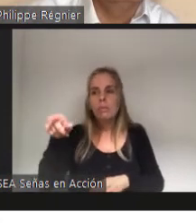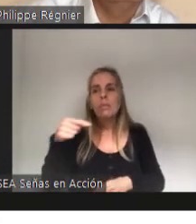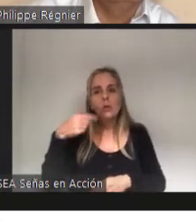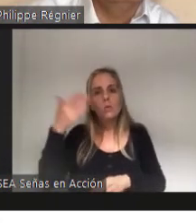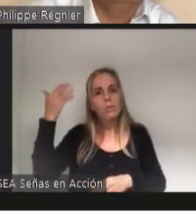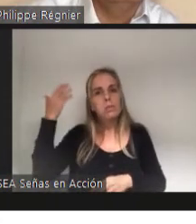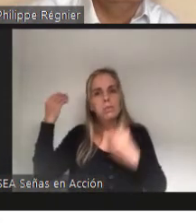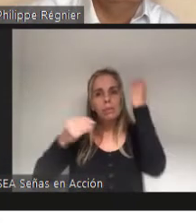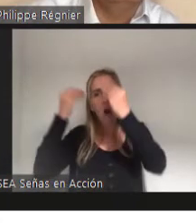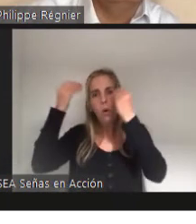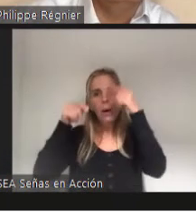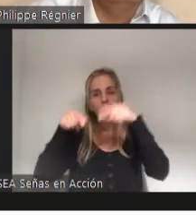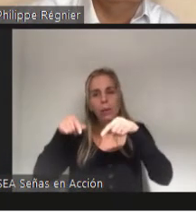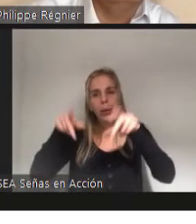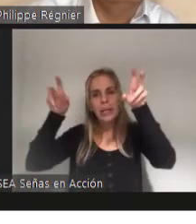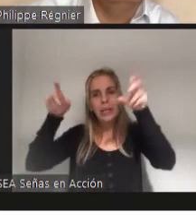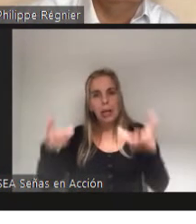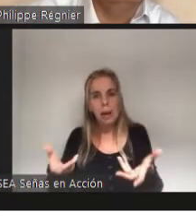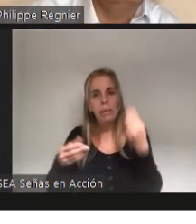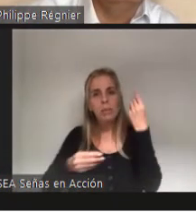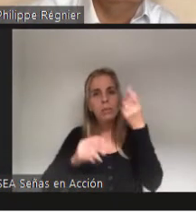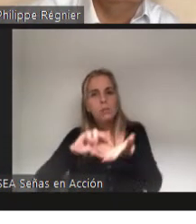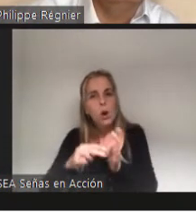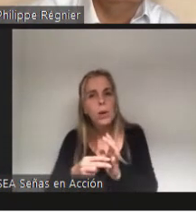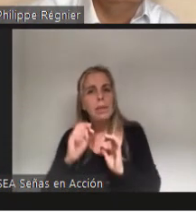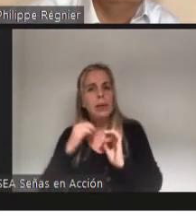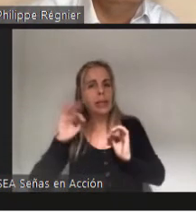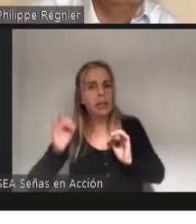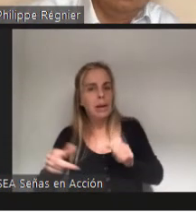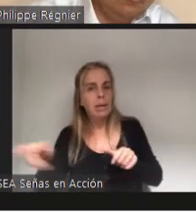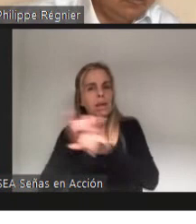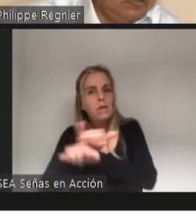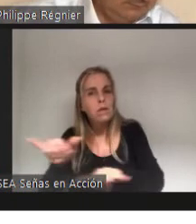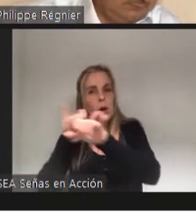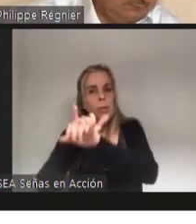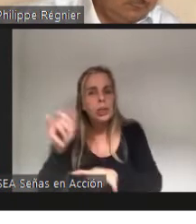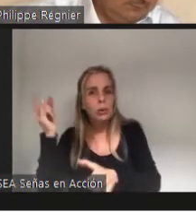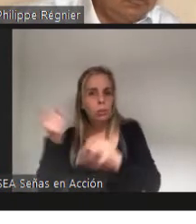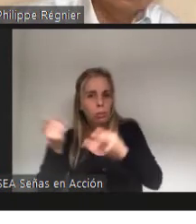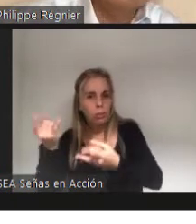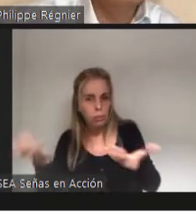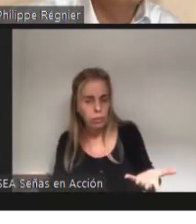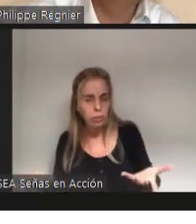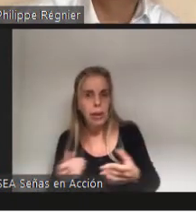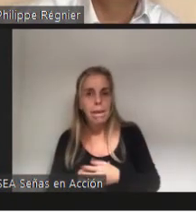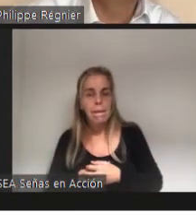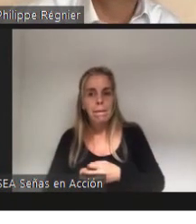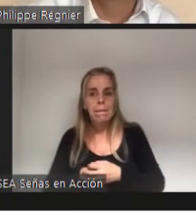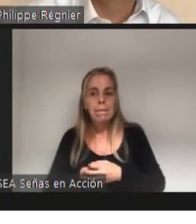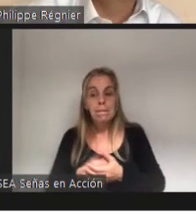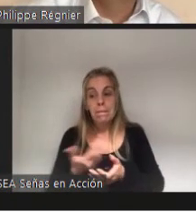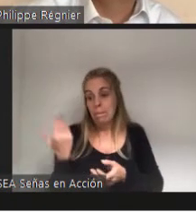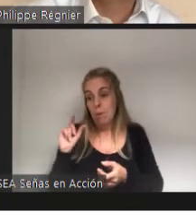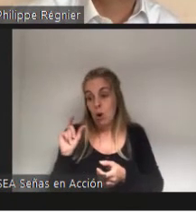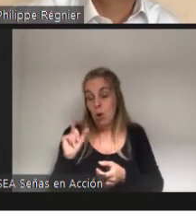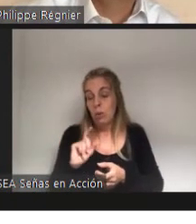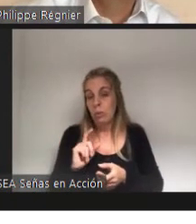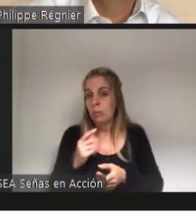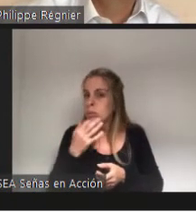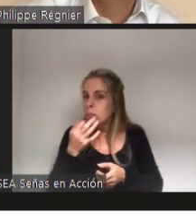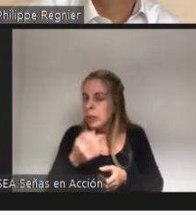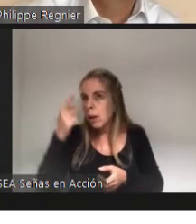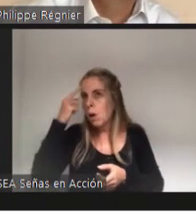I've been very concerned with the issue, the existence of the press. And I recently